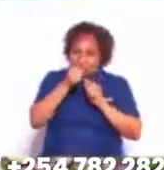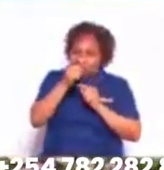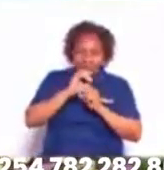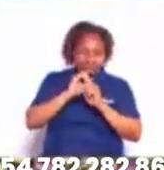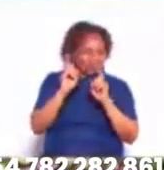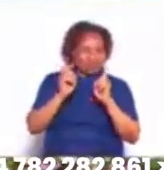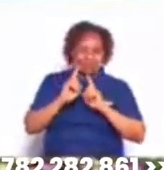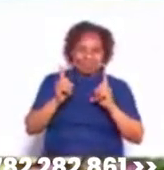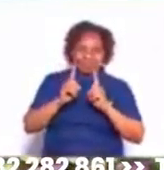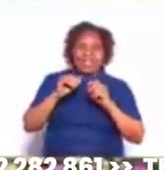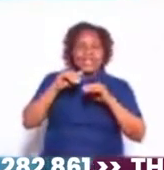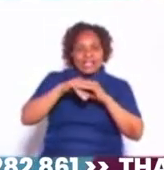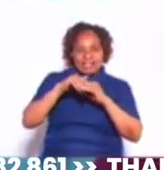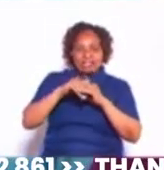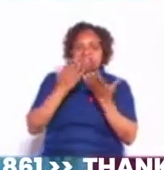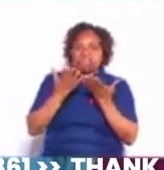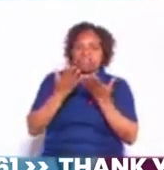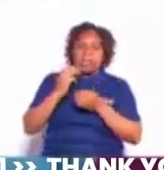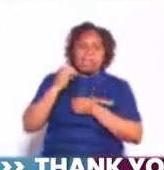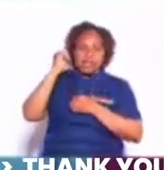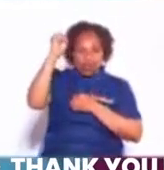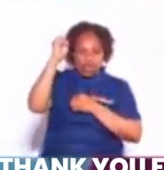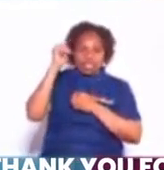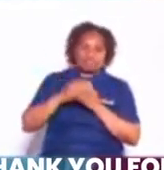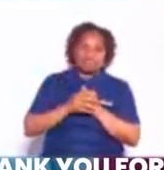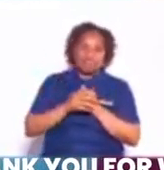is maturity.